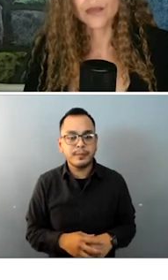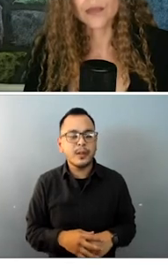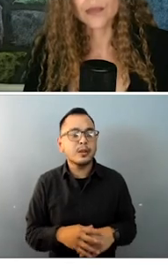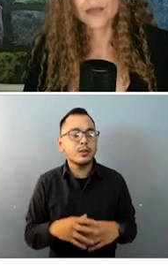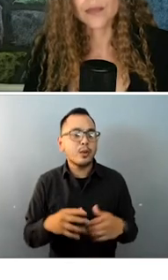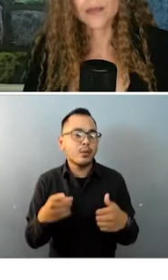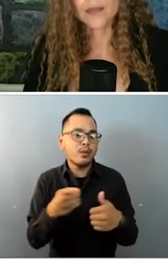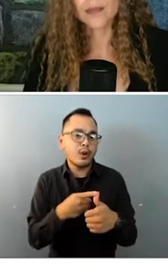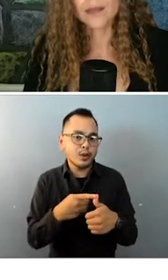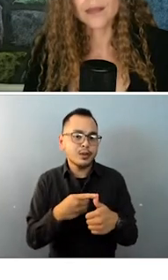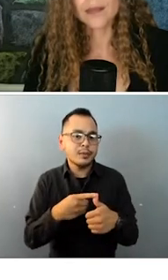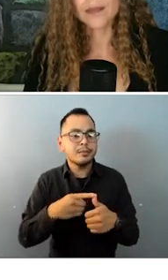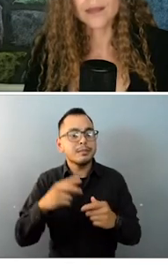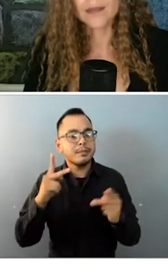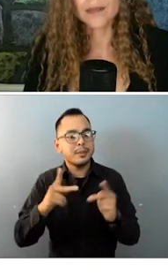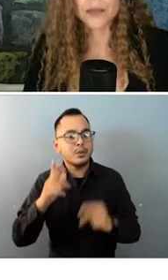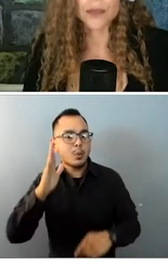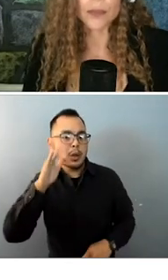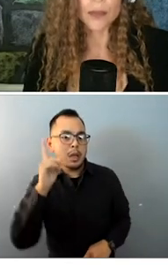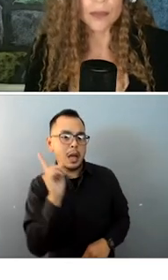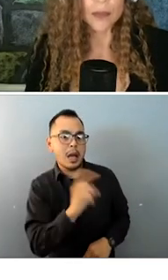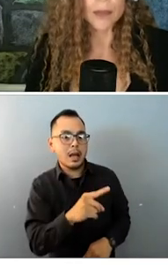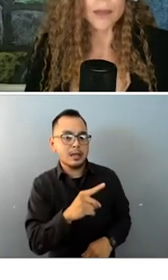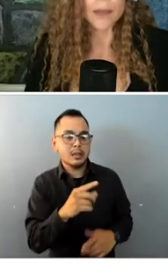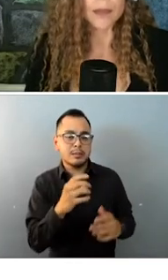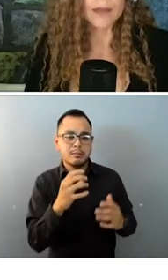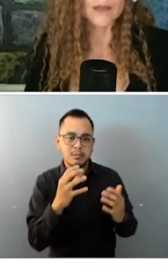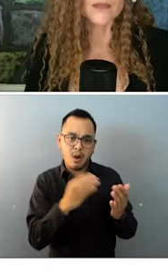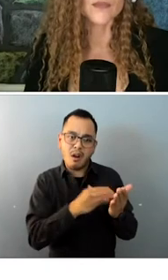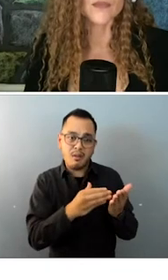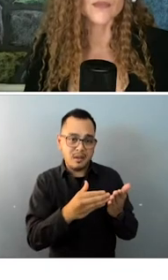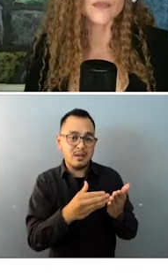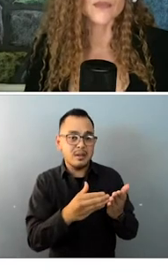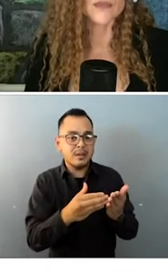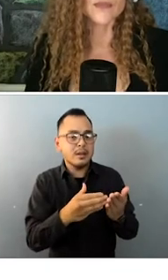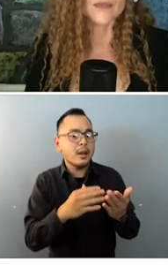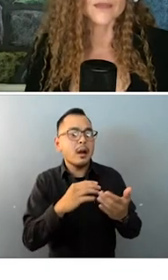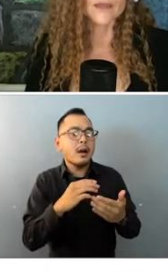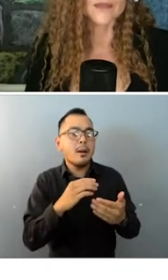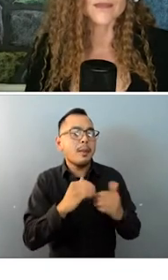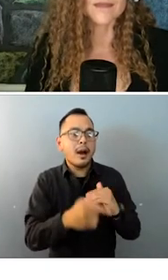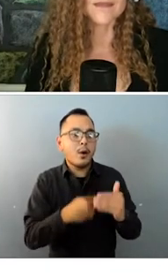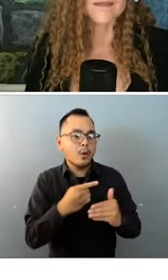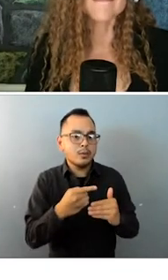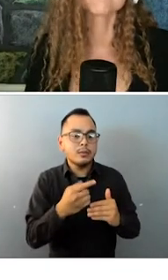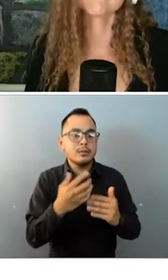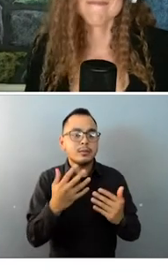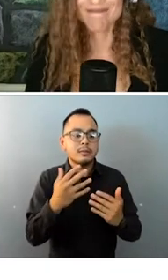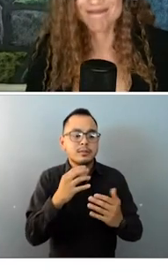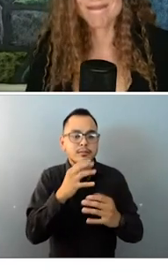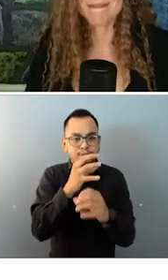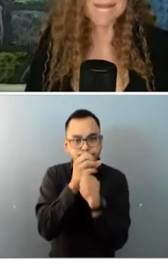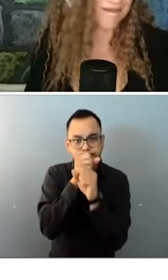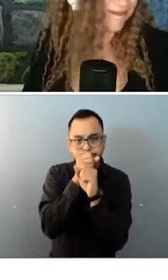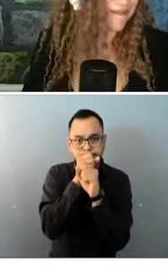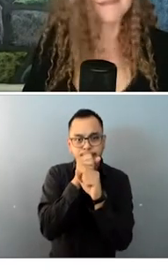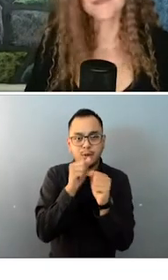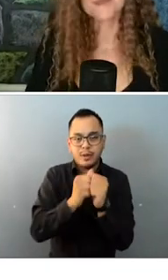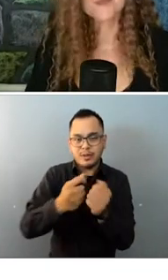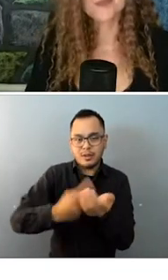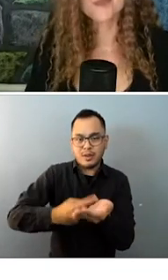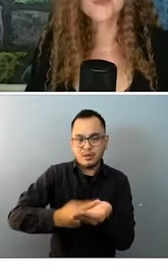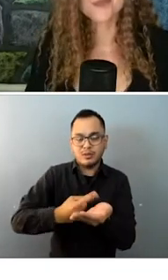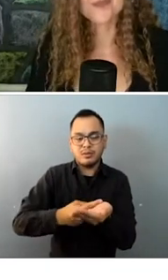folks will ask at times about the confidentiality of